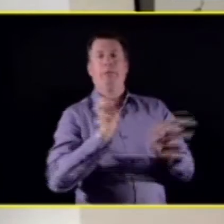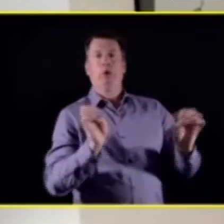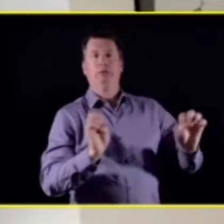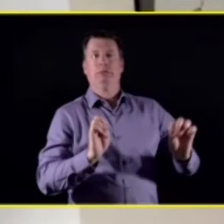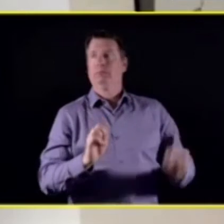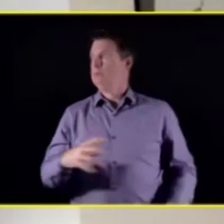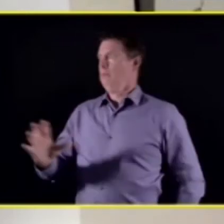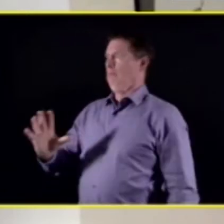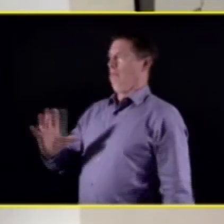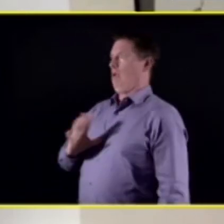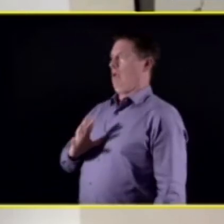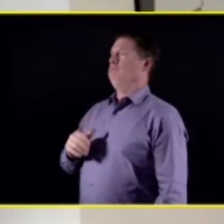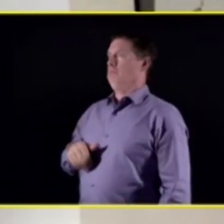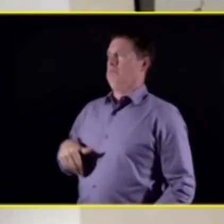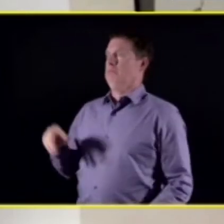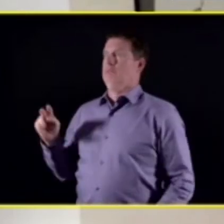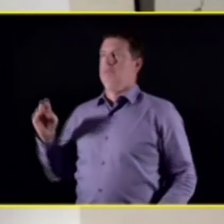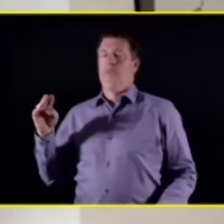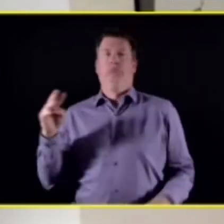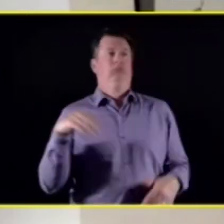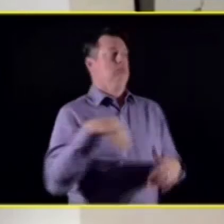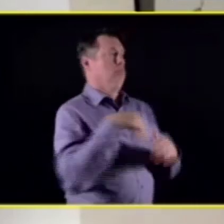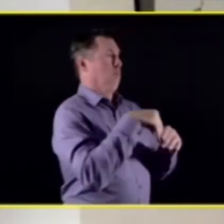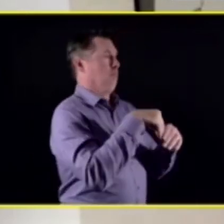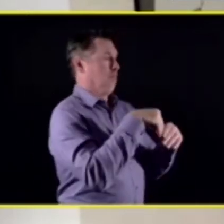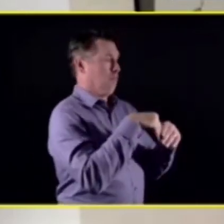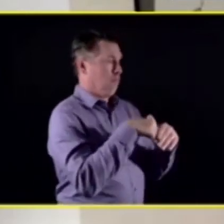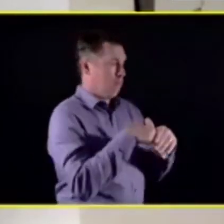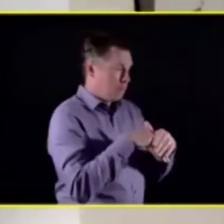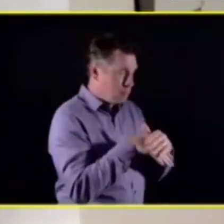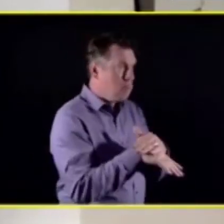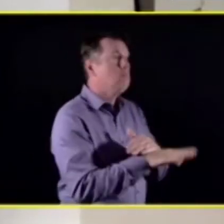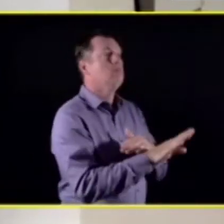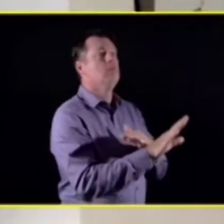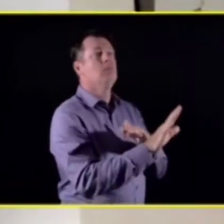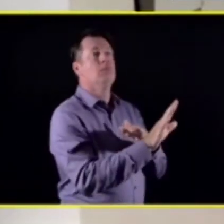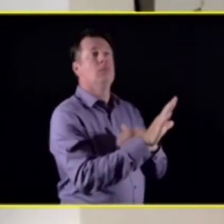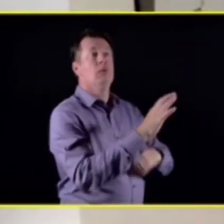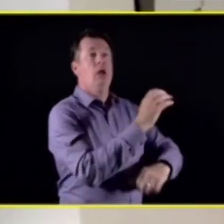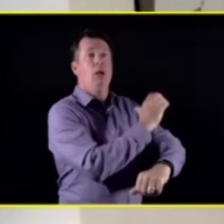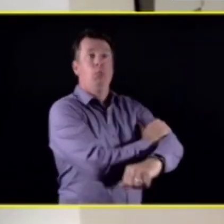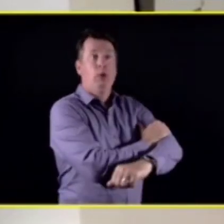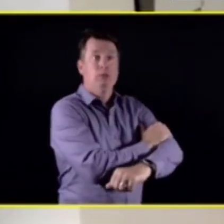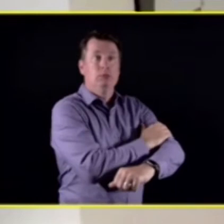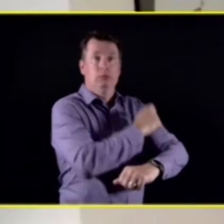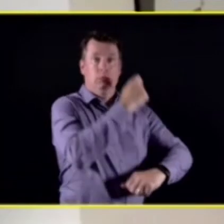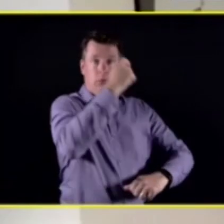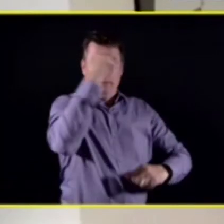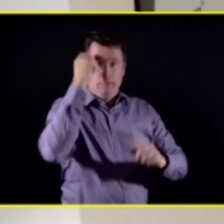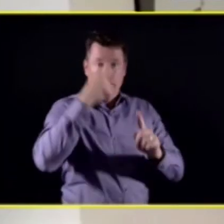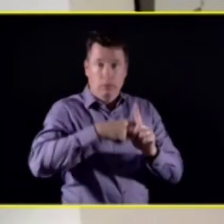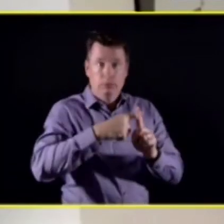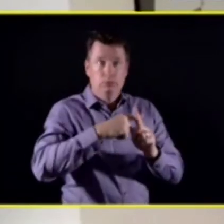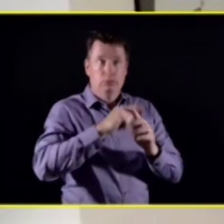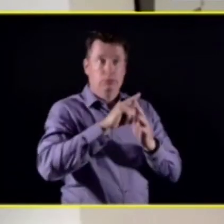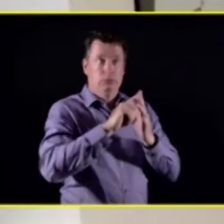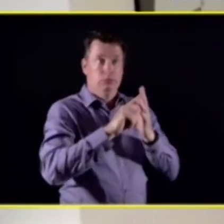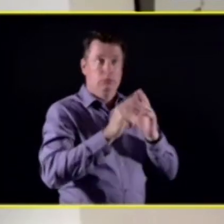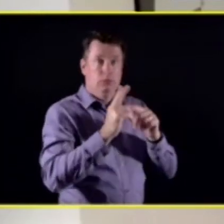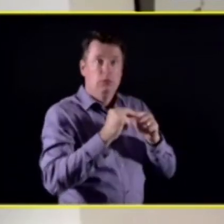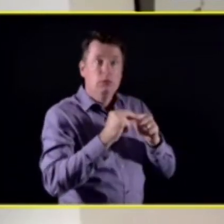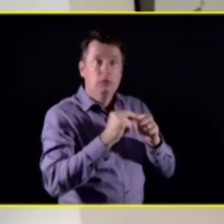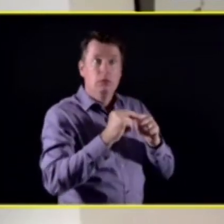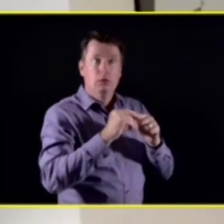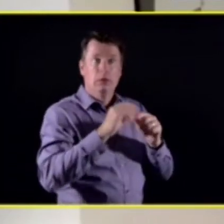I have no recollection until I was on the 6th floor, which was where they sent you when you got out